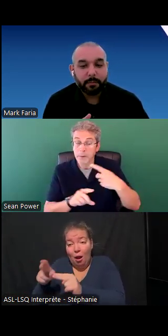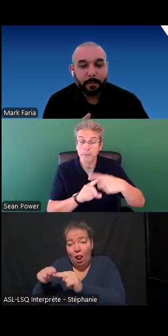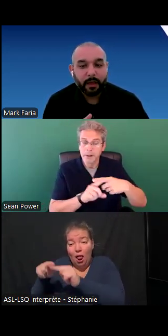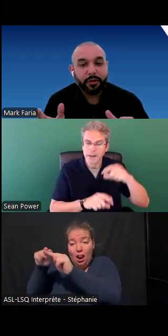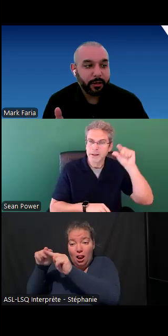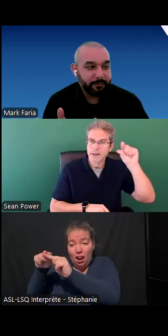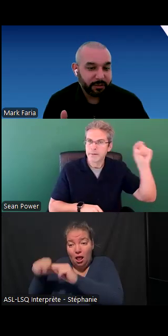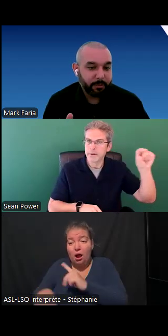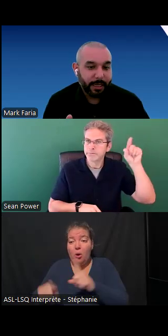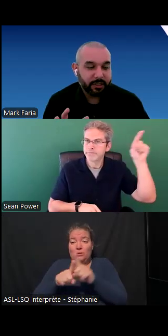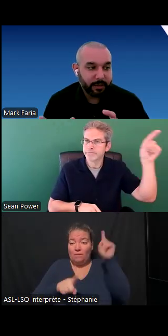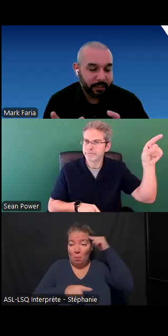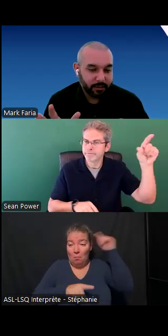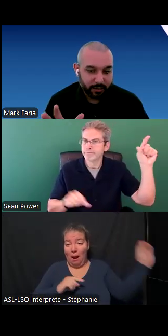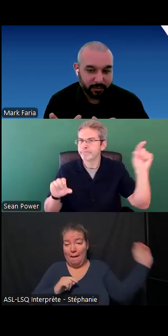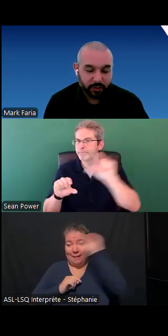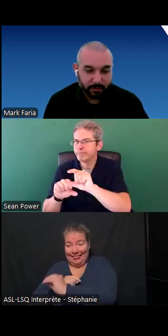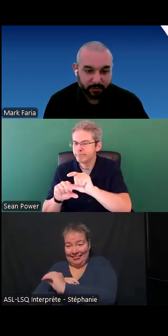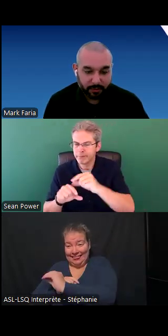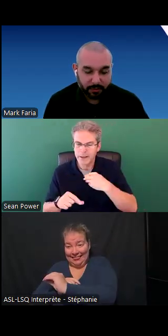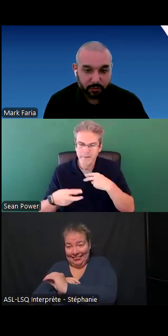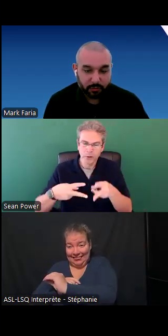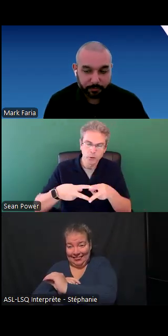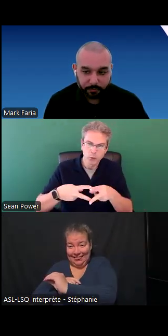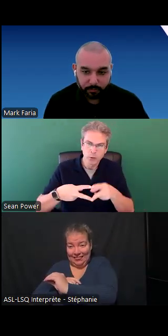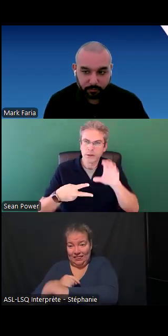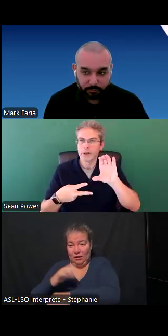from other investment plans, but that's